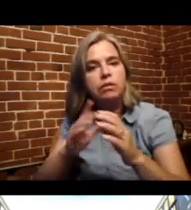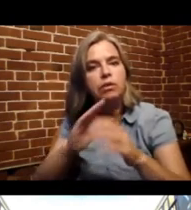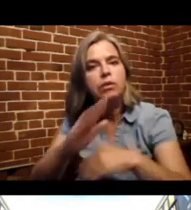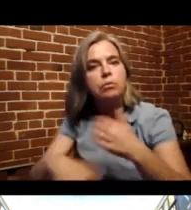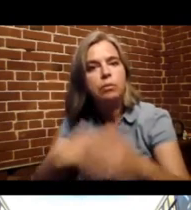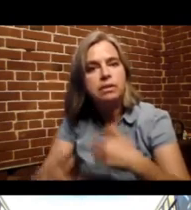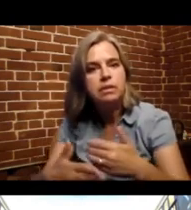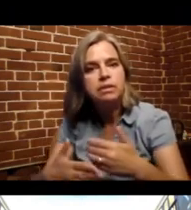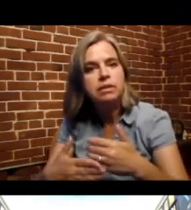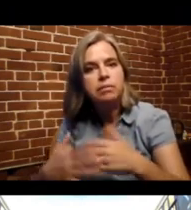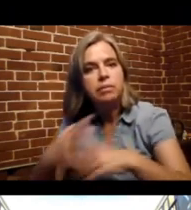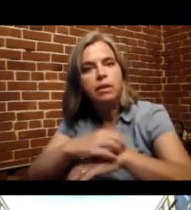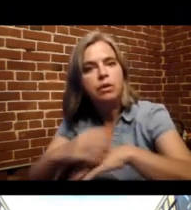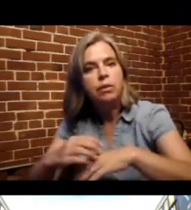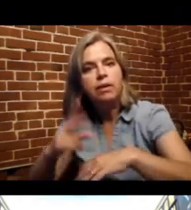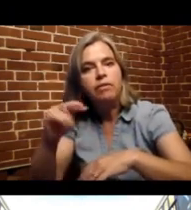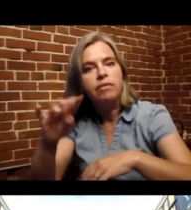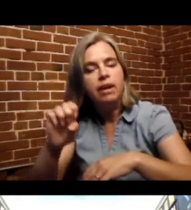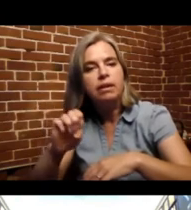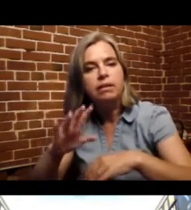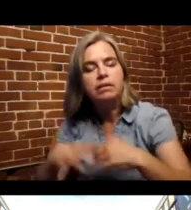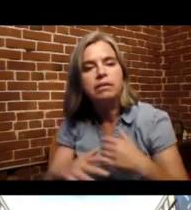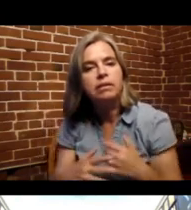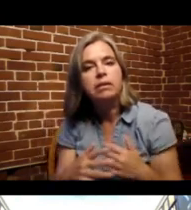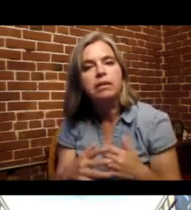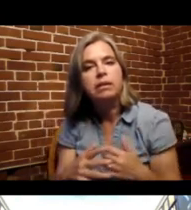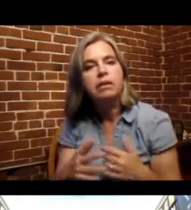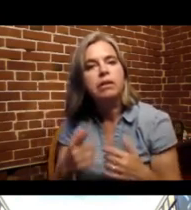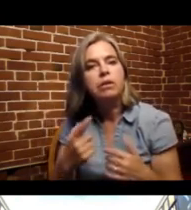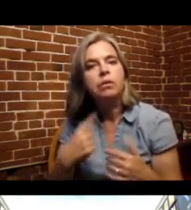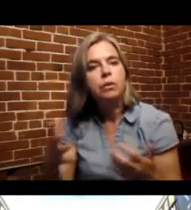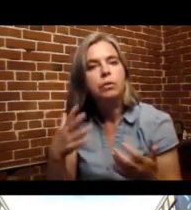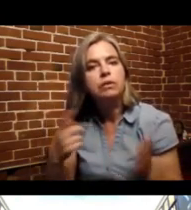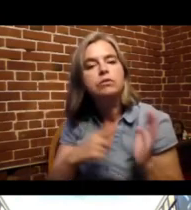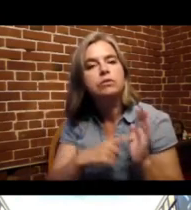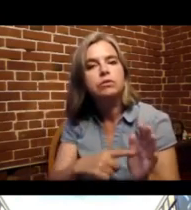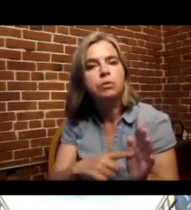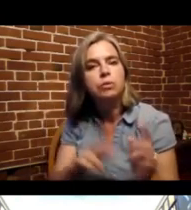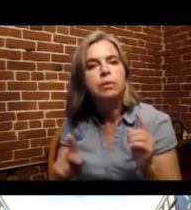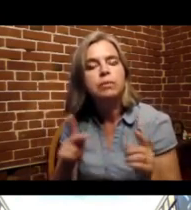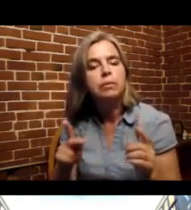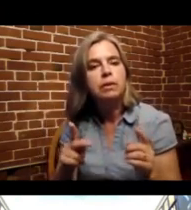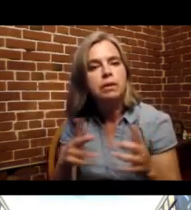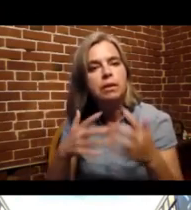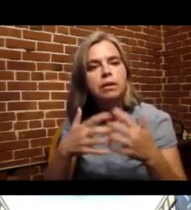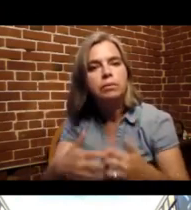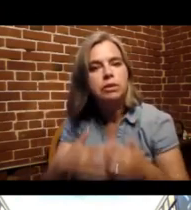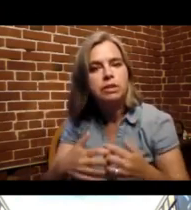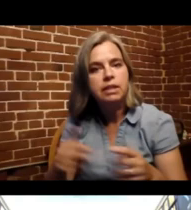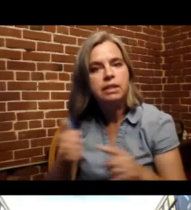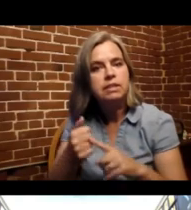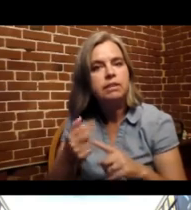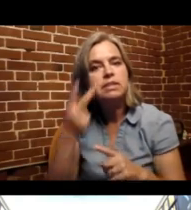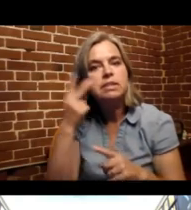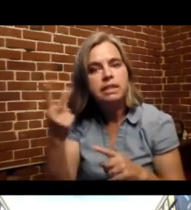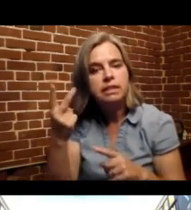And while doing this, and we wanted to do kind of both ways and to show people what a machine sees the